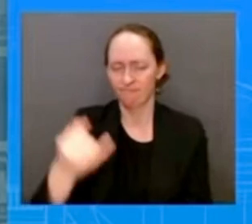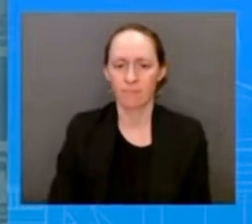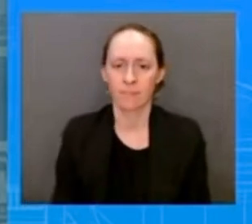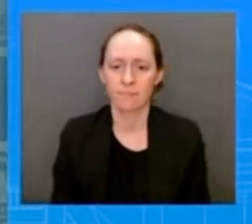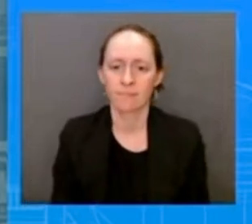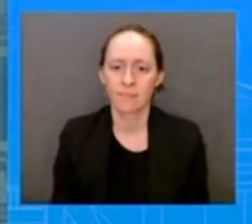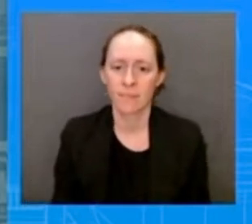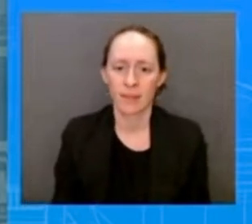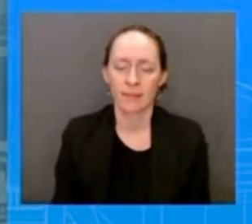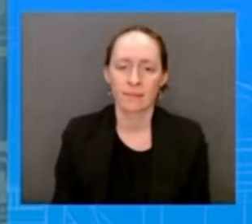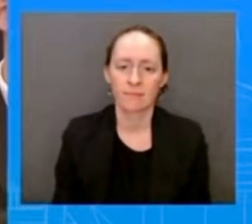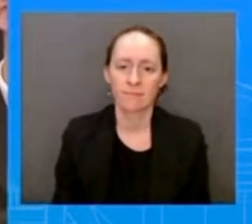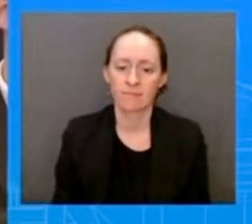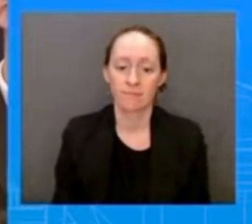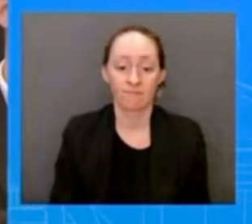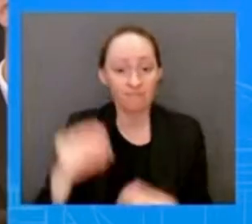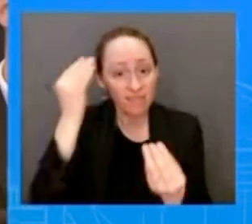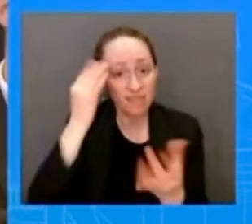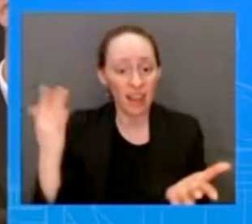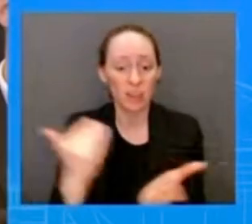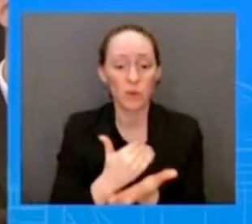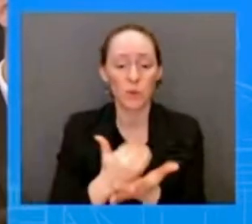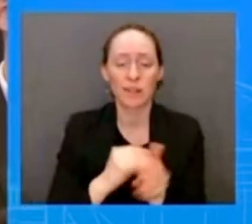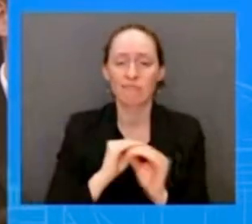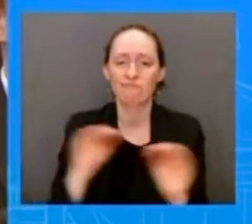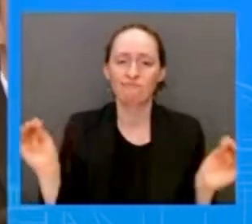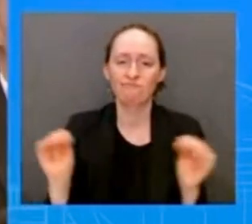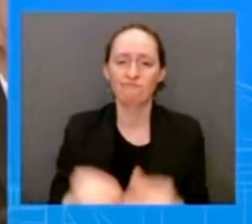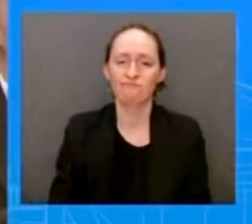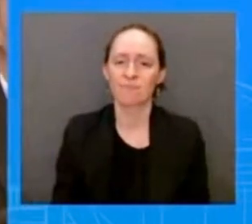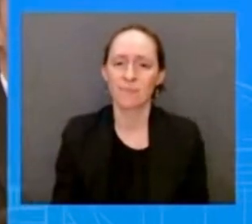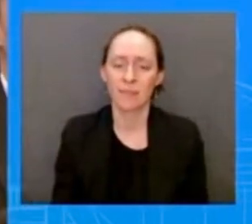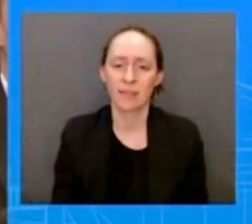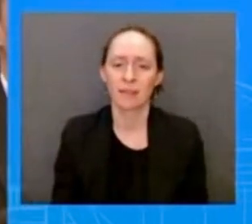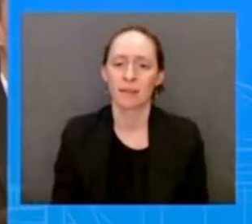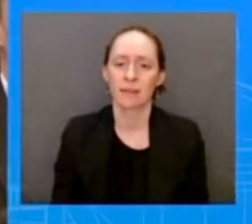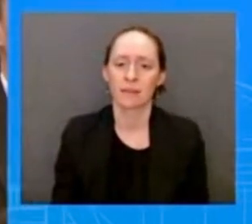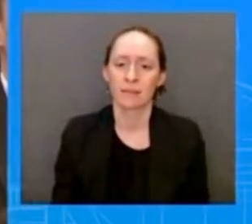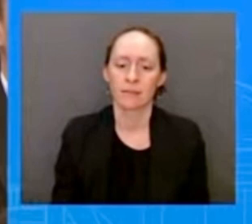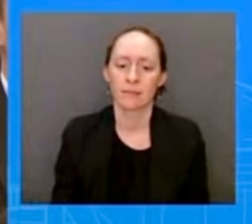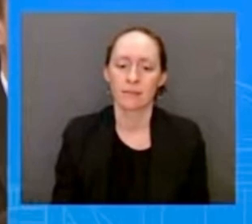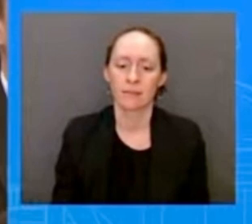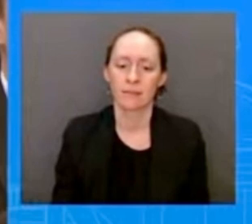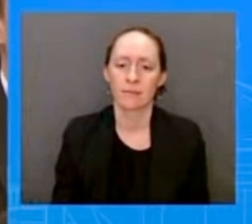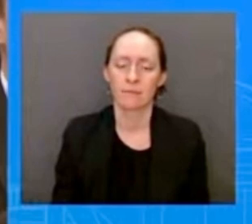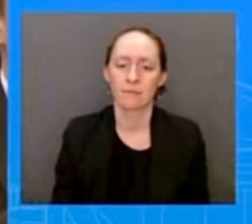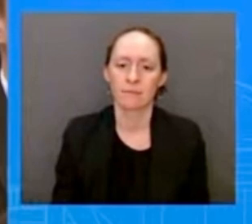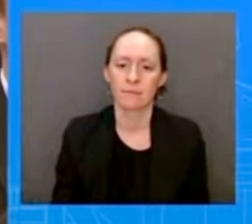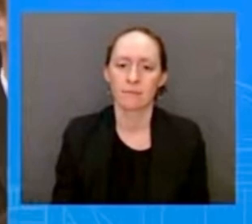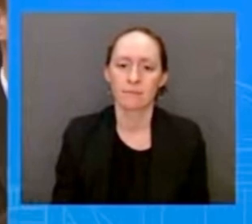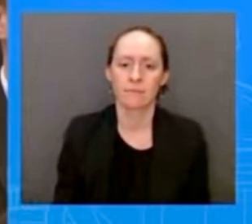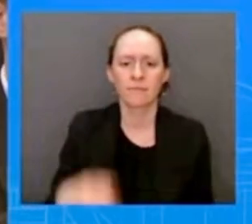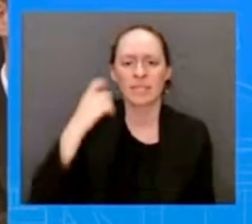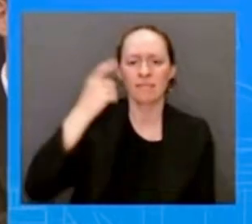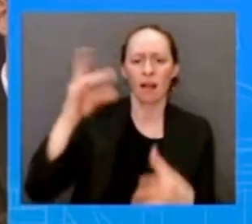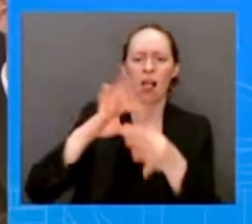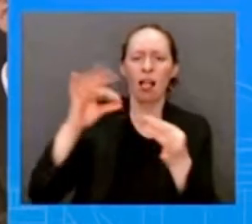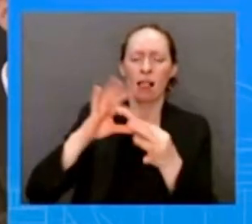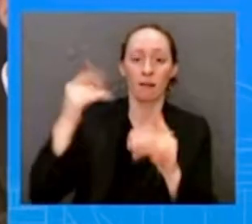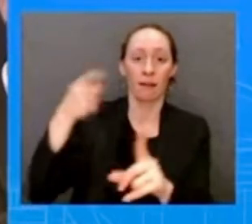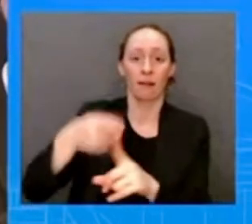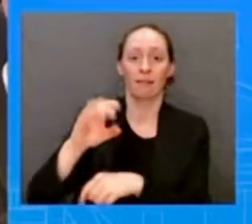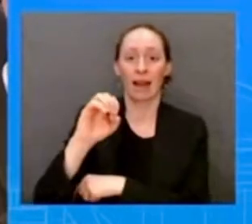time. Let me follow up really quickly. At the beginning of the briefing, you talked about Eli Lilly slashing the insulin prices. Is there